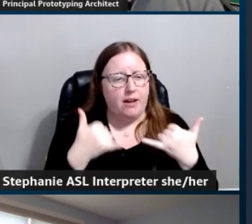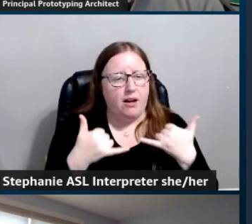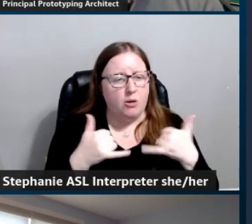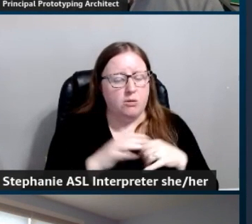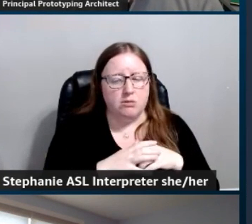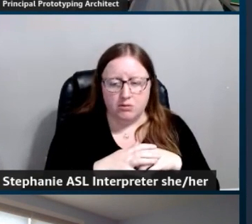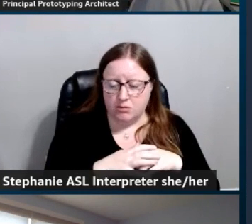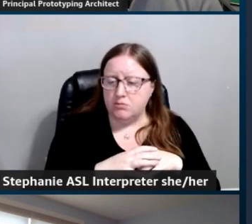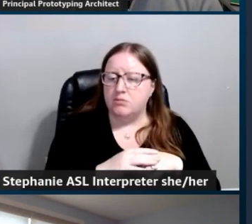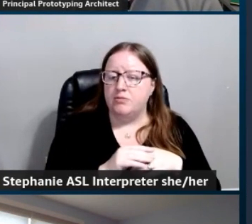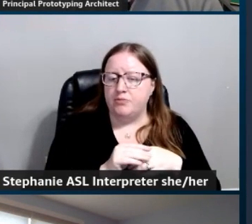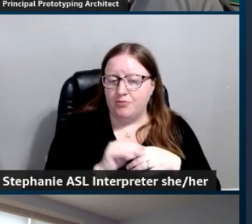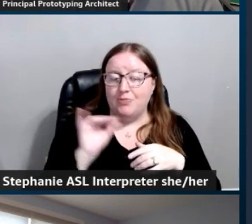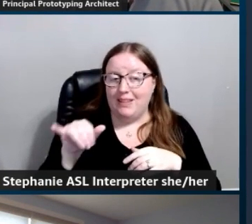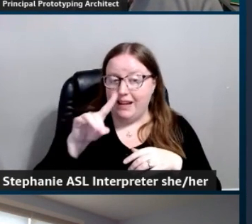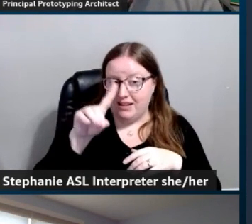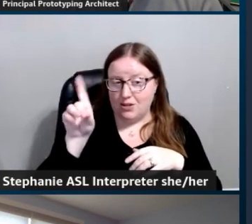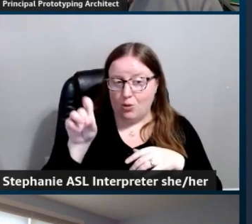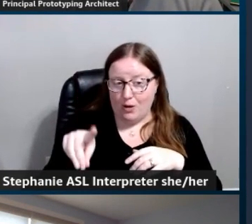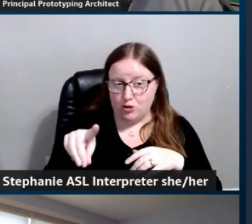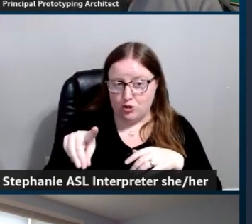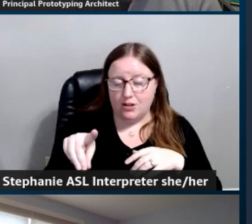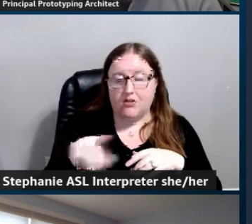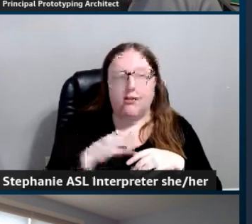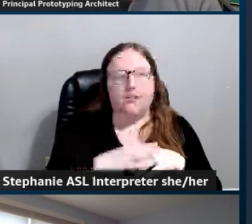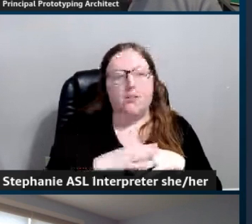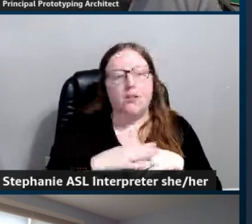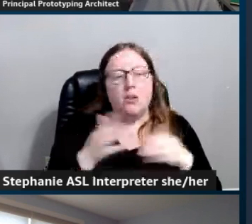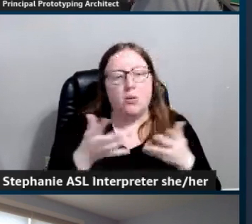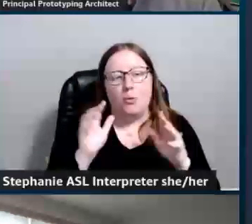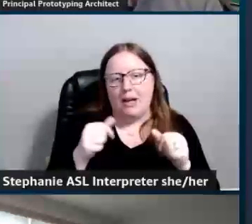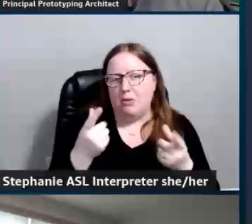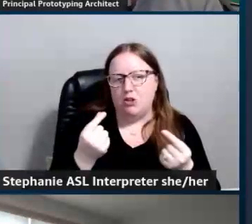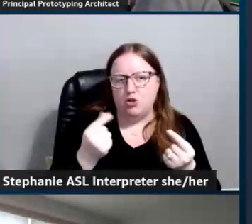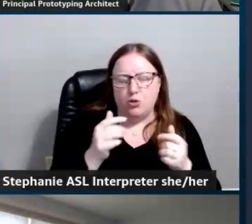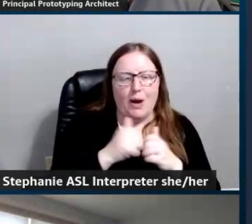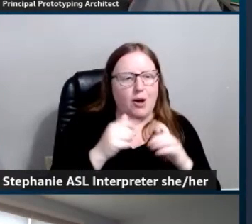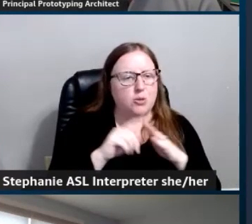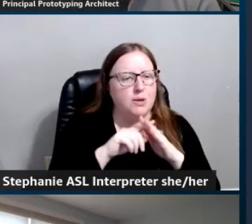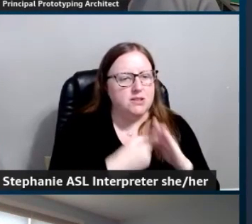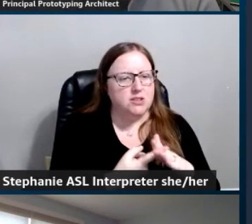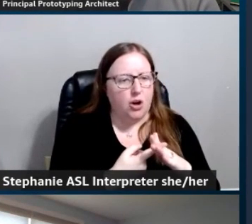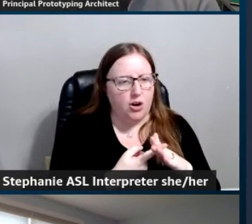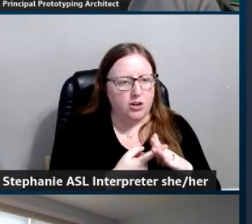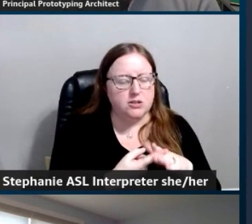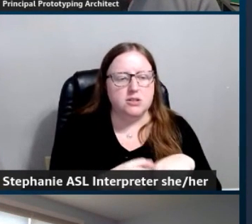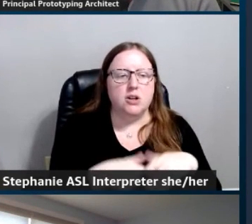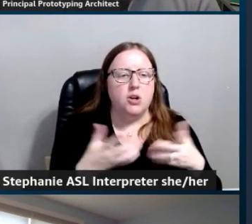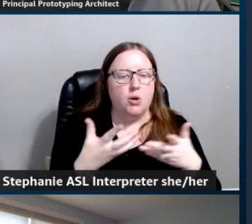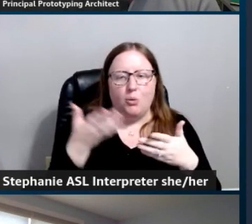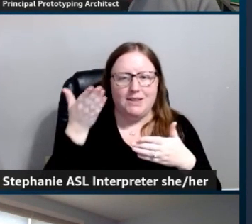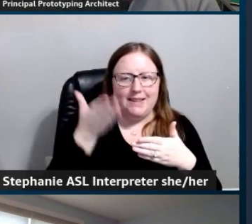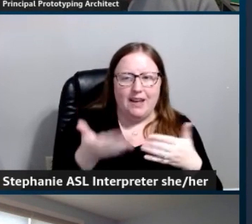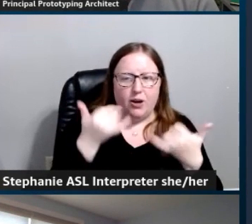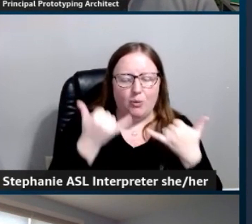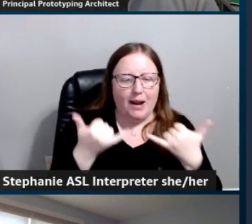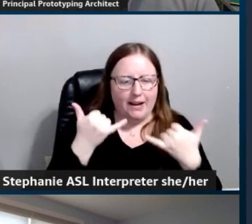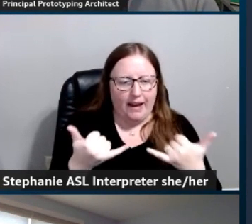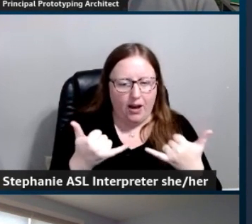that's the question is, what can we do? How can we get started? What's out there right now?